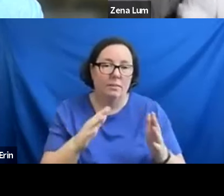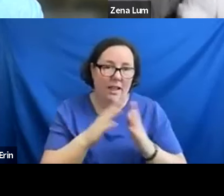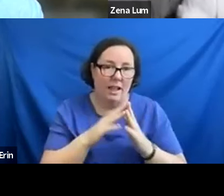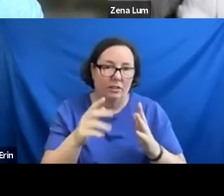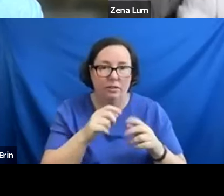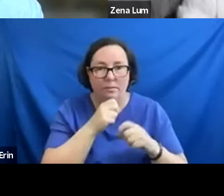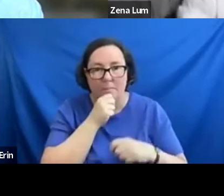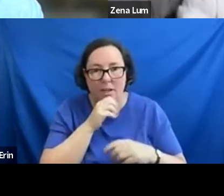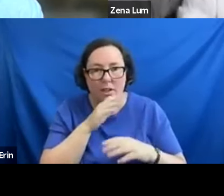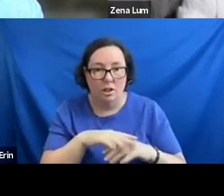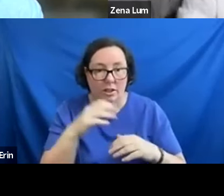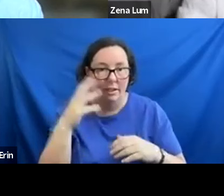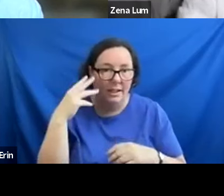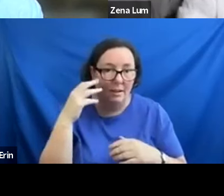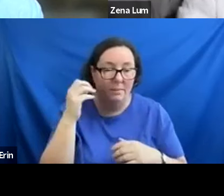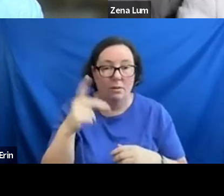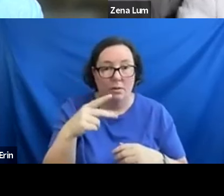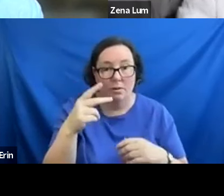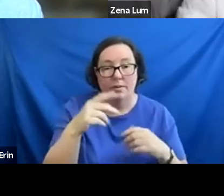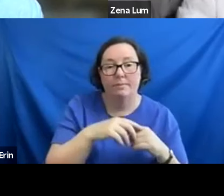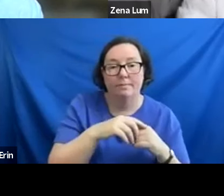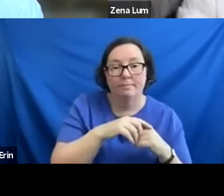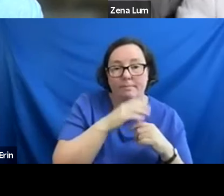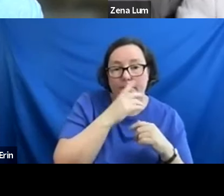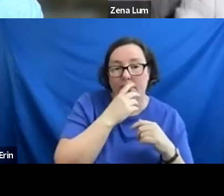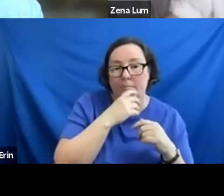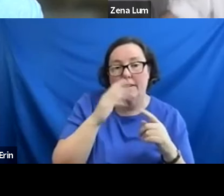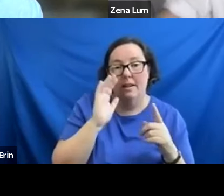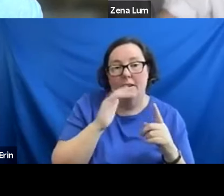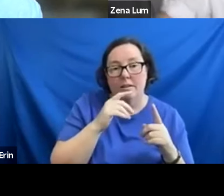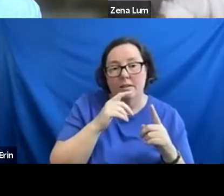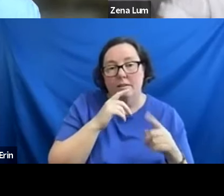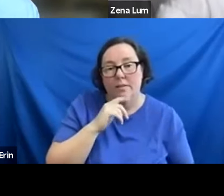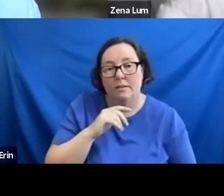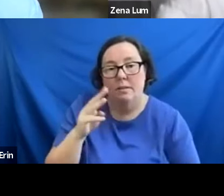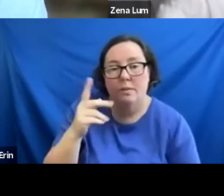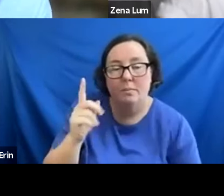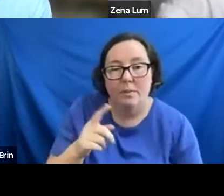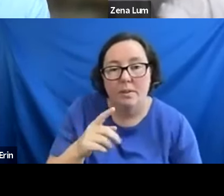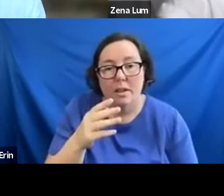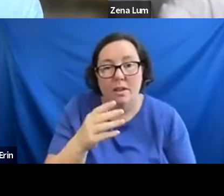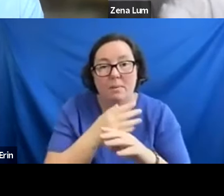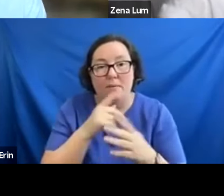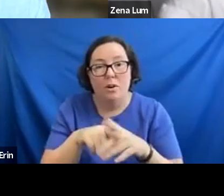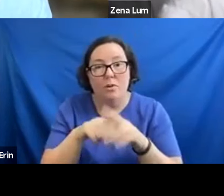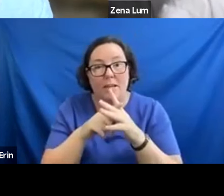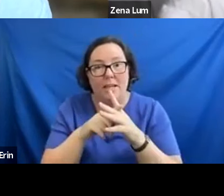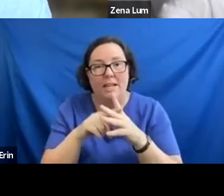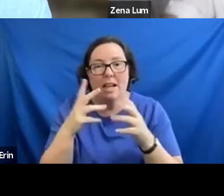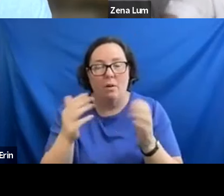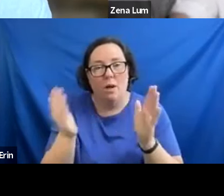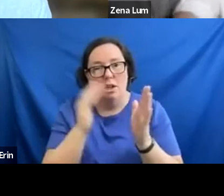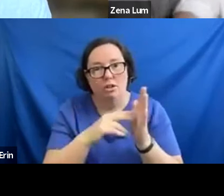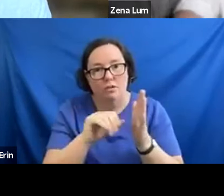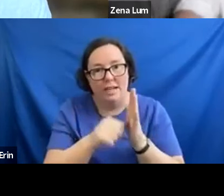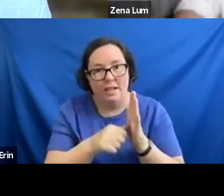you to turn on your camera for public comment. Our first— one moment, Ms. Parvex, before you begin, I just want to